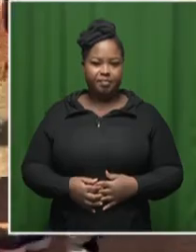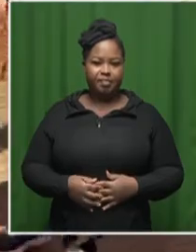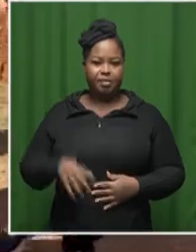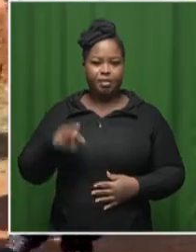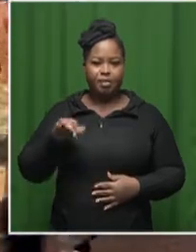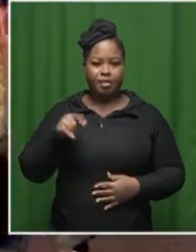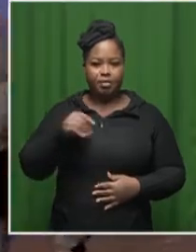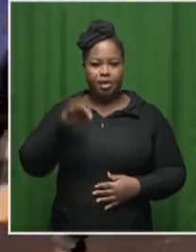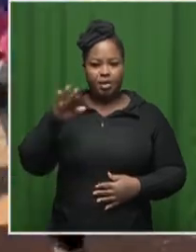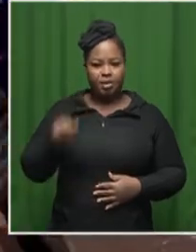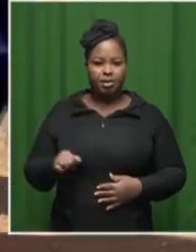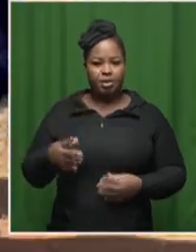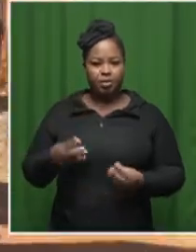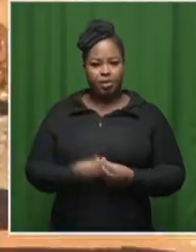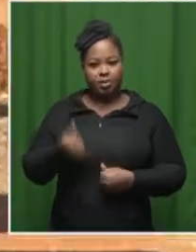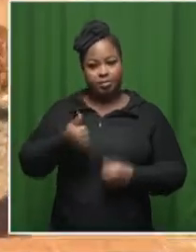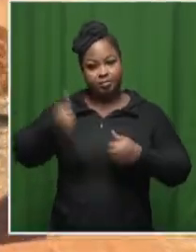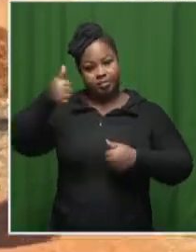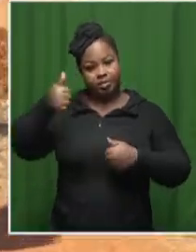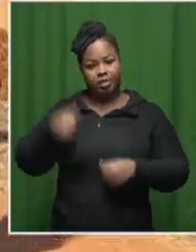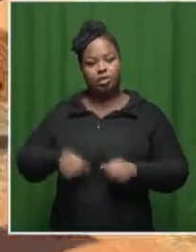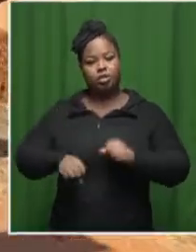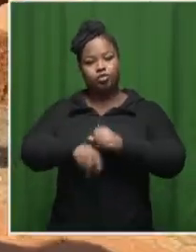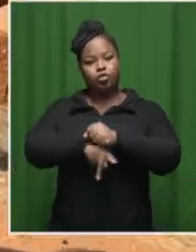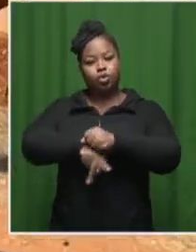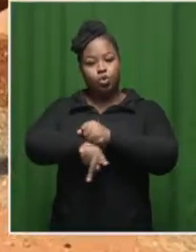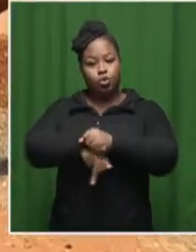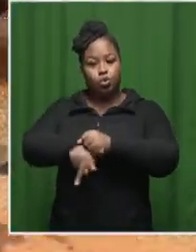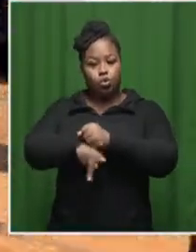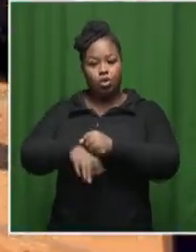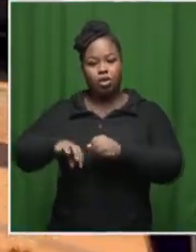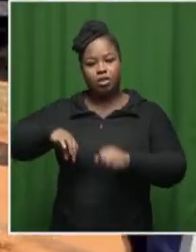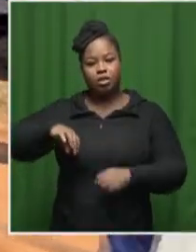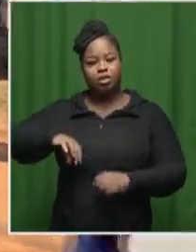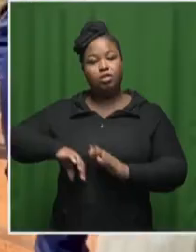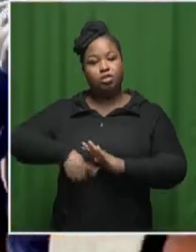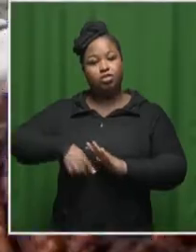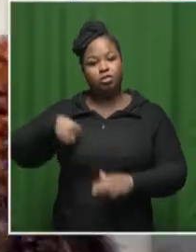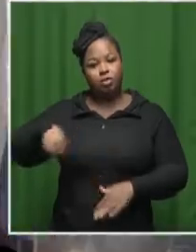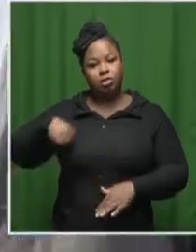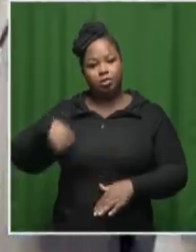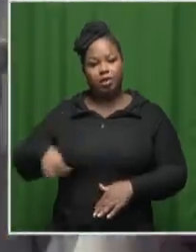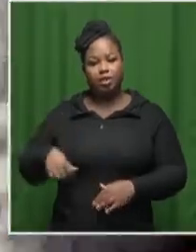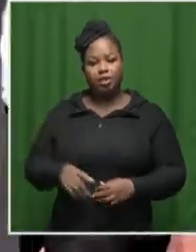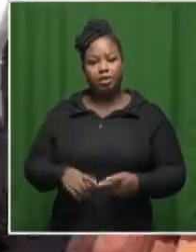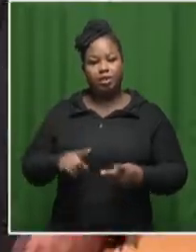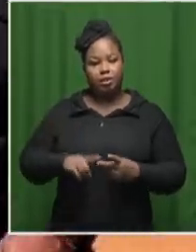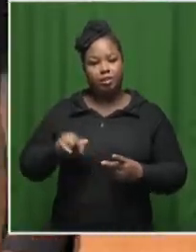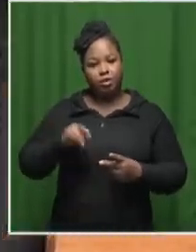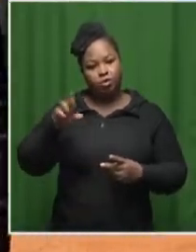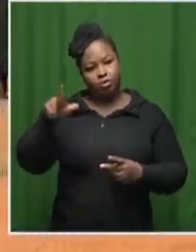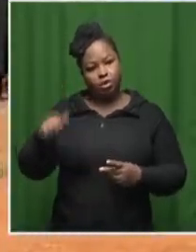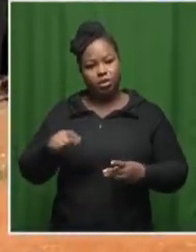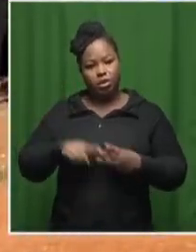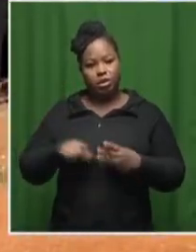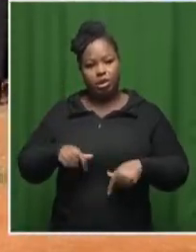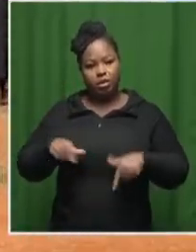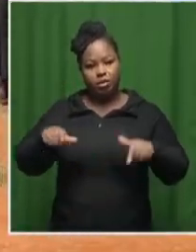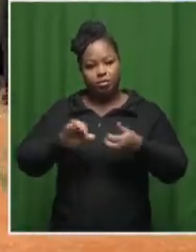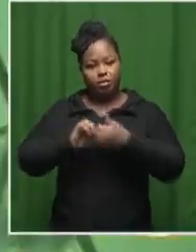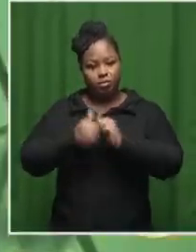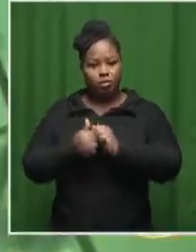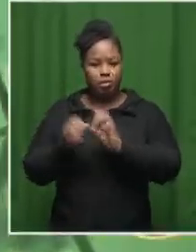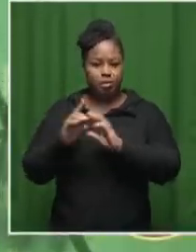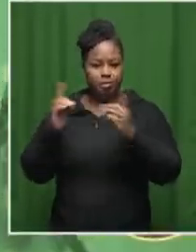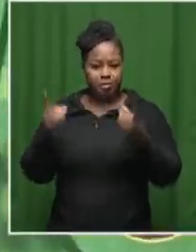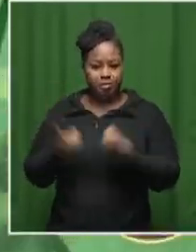Mathabatha was accompanied by officials from the Sekhukhune District Municipality, Makhudutamaga Local Municipality, and the Limpopo Sports